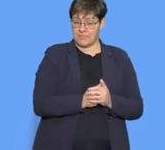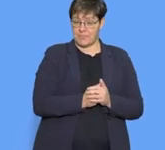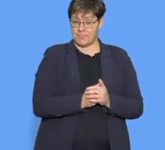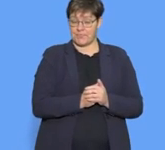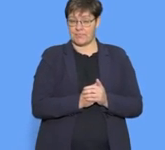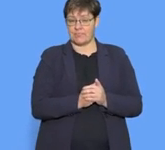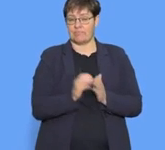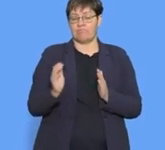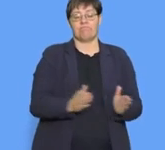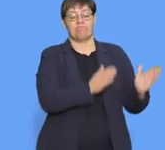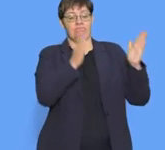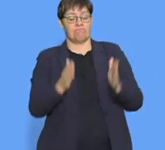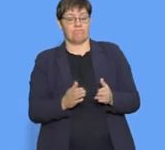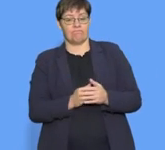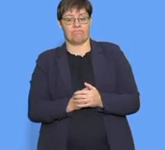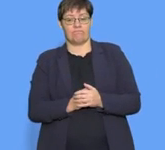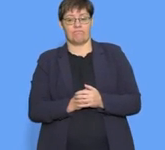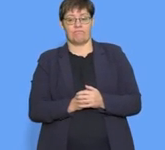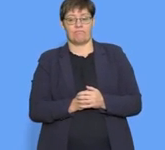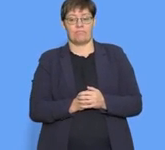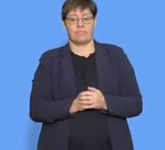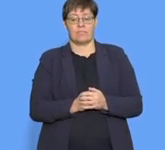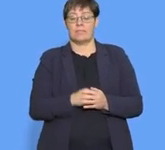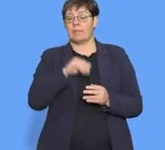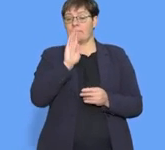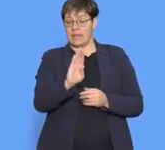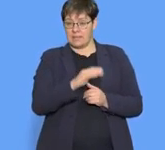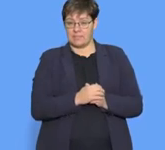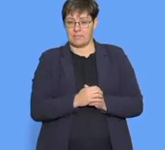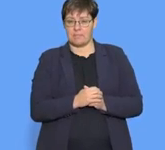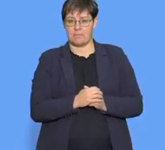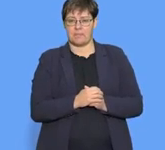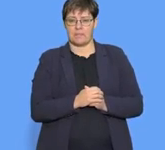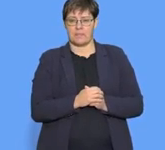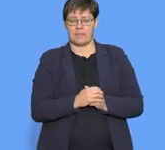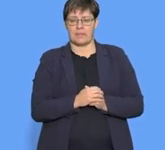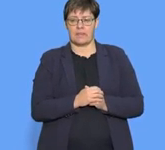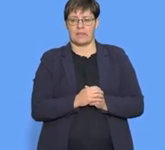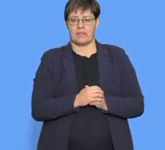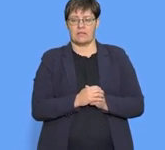Okay, let's try another question, the second part of the question.